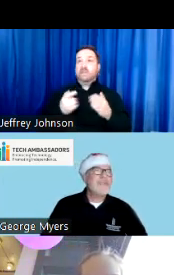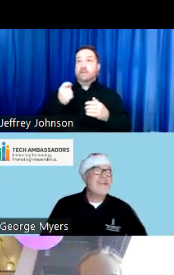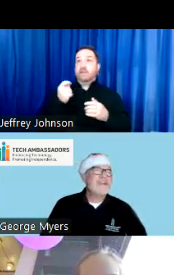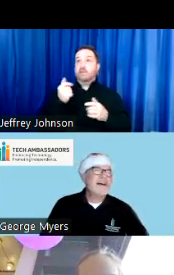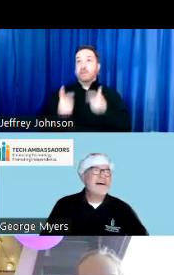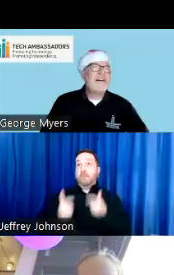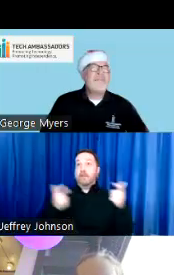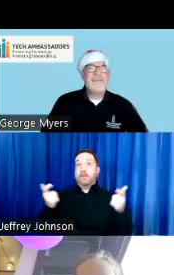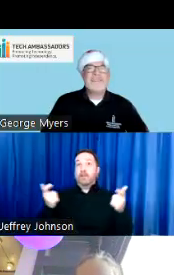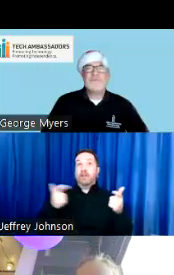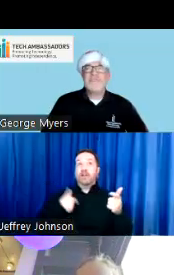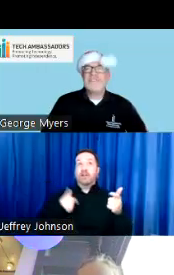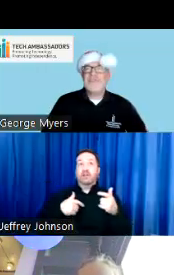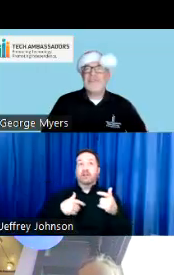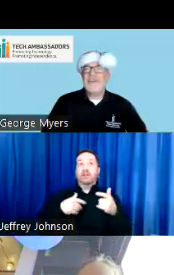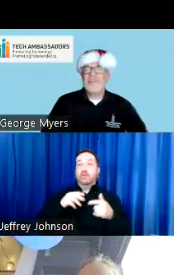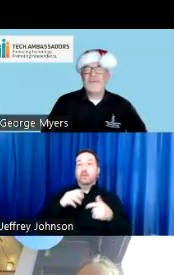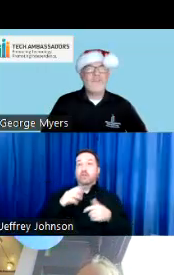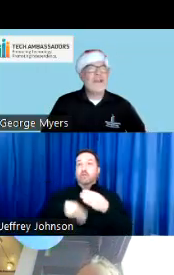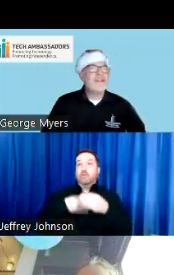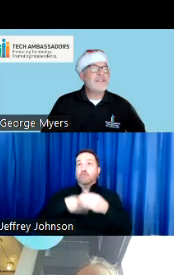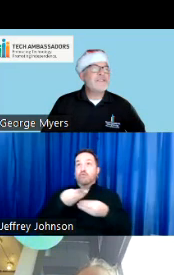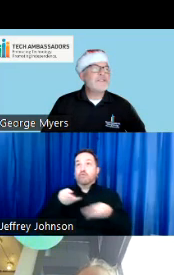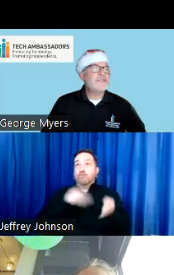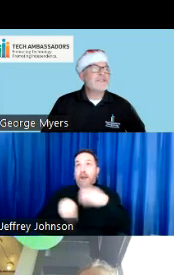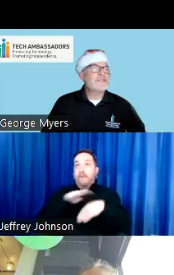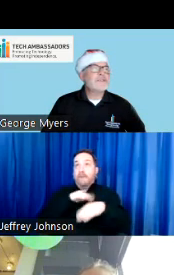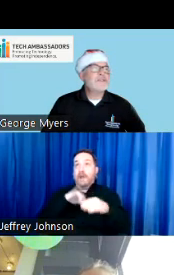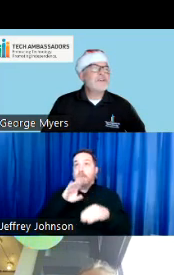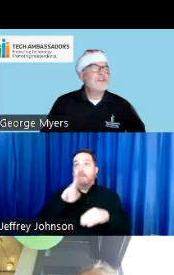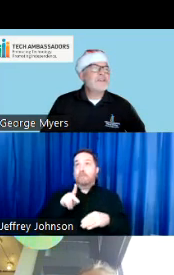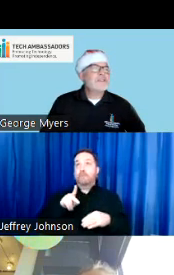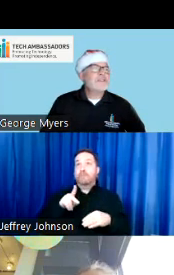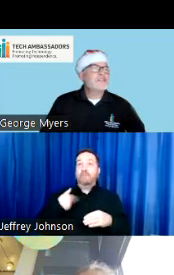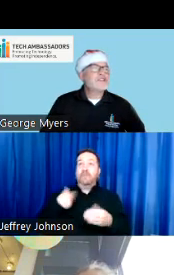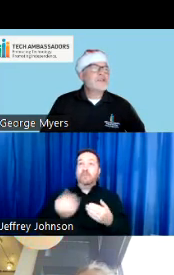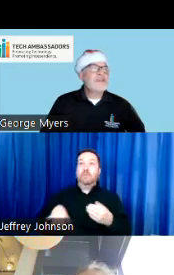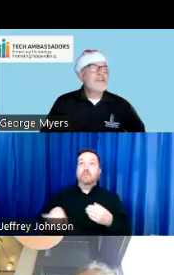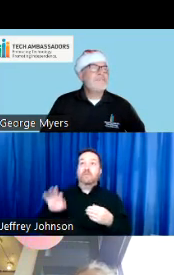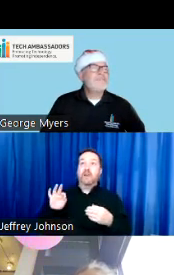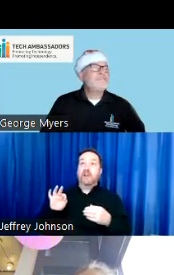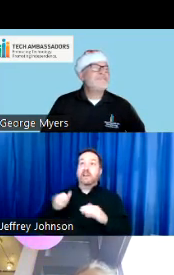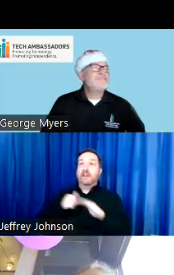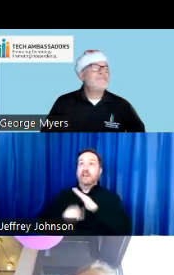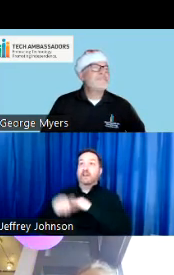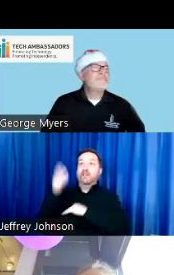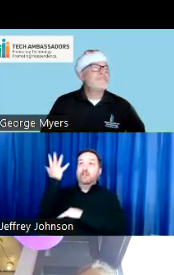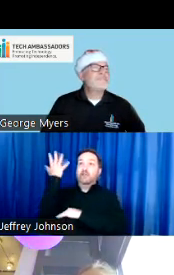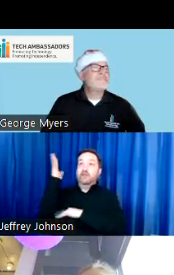It Up. Maybe these would be something that you'd find underneath your tree.